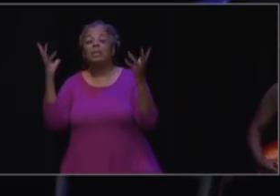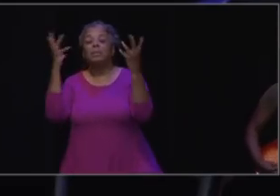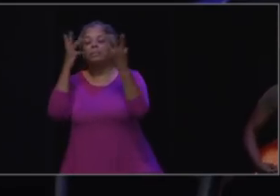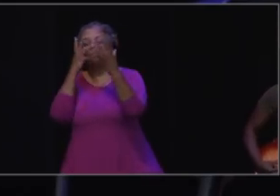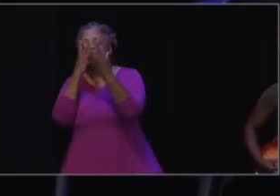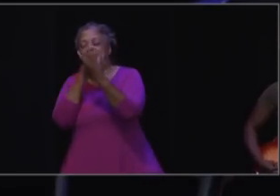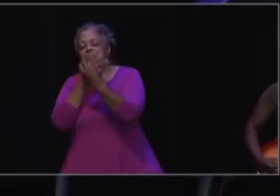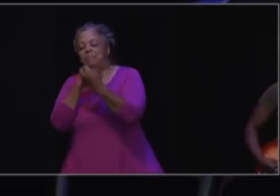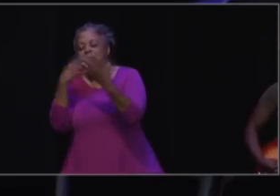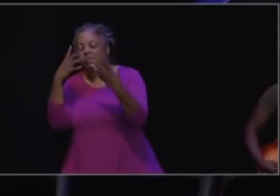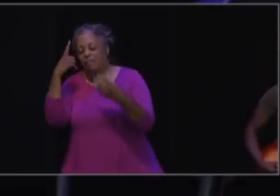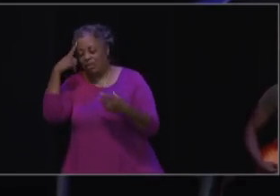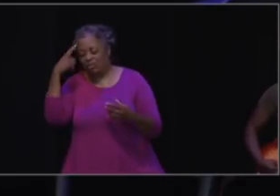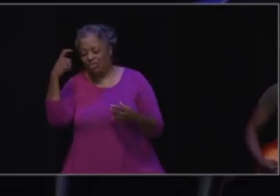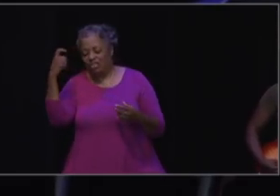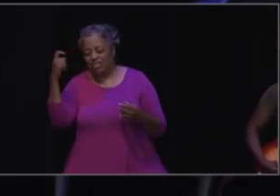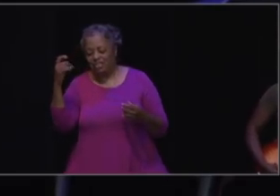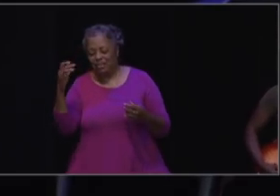beautiful